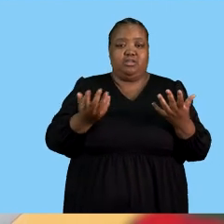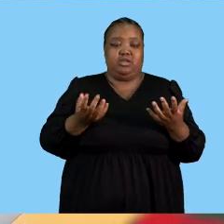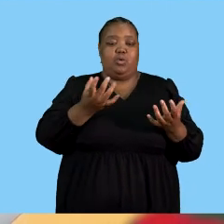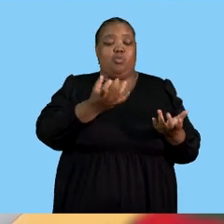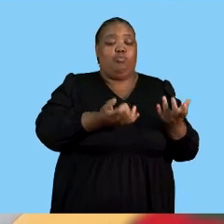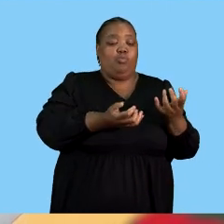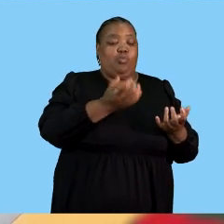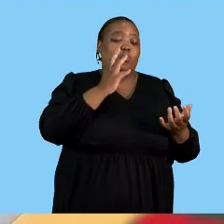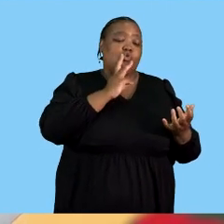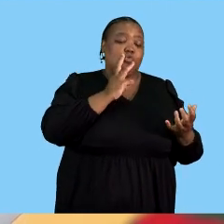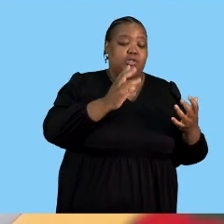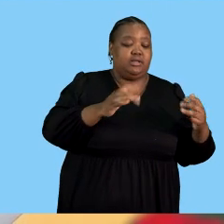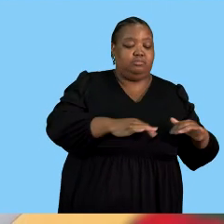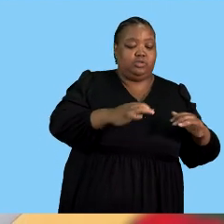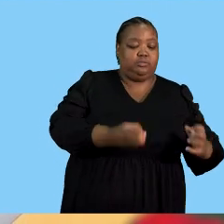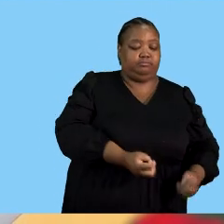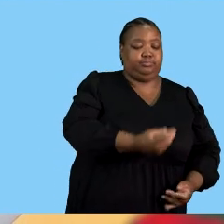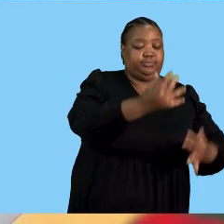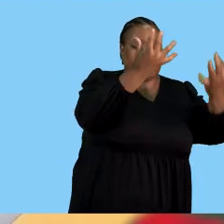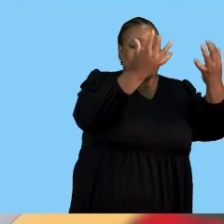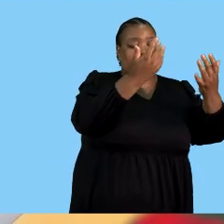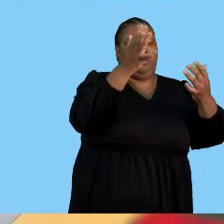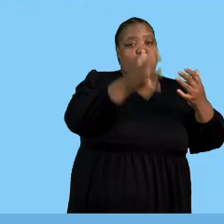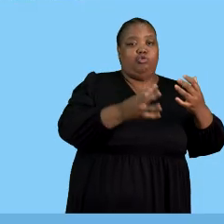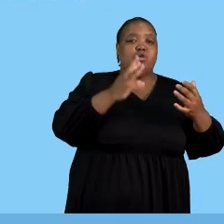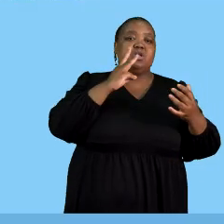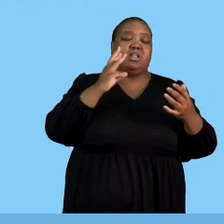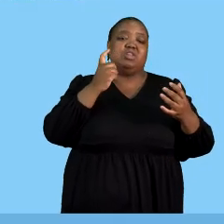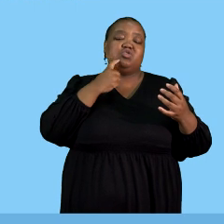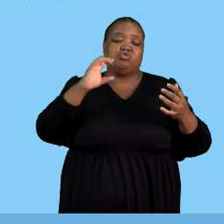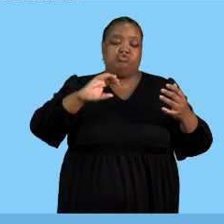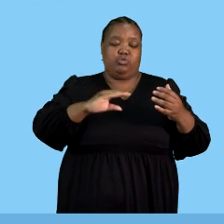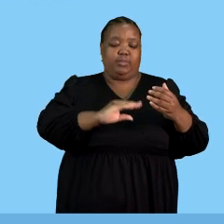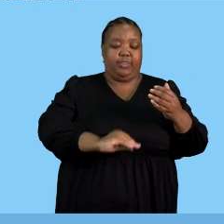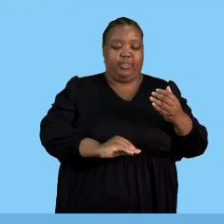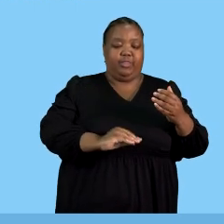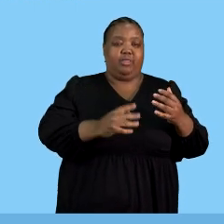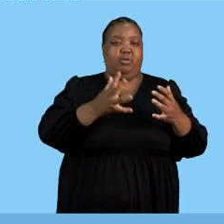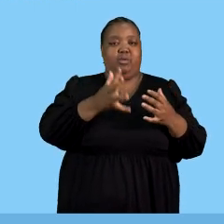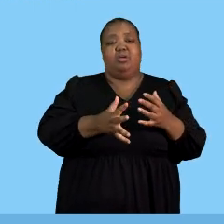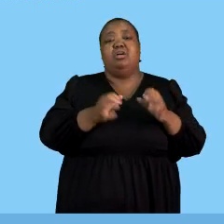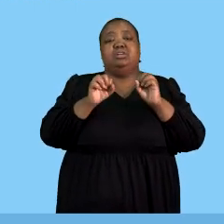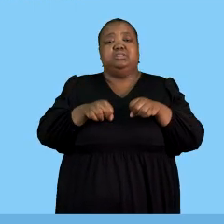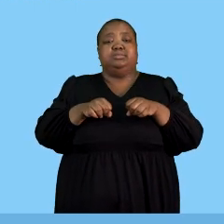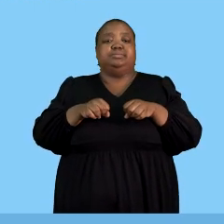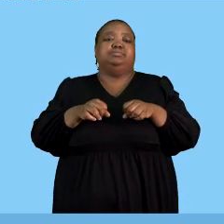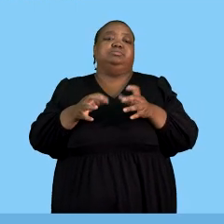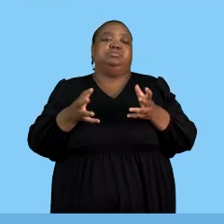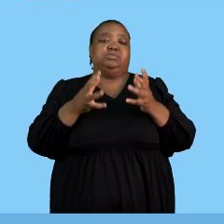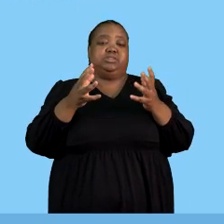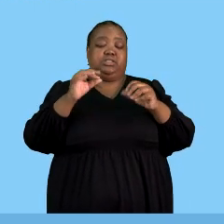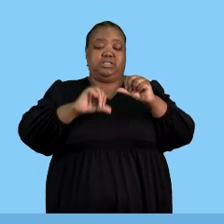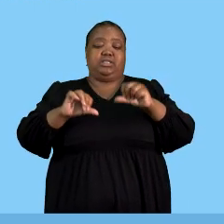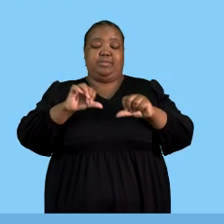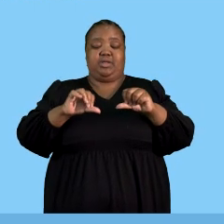with the salt. So we have separated them by doing that. And then you also know that for us to be able to break the compound, we need to do